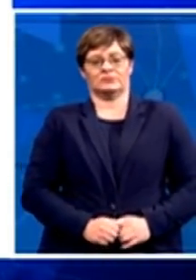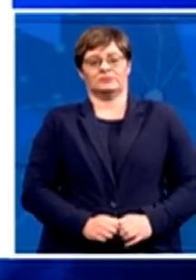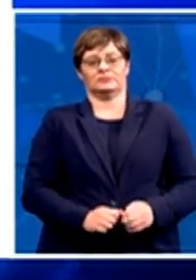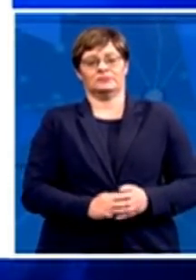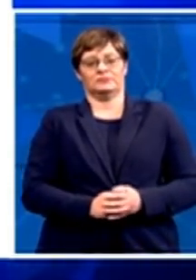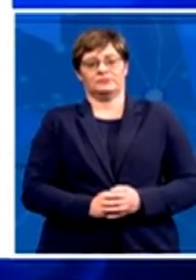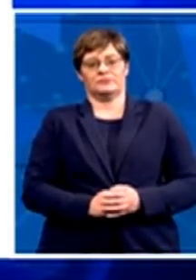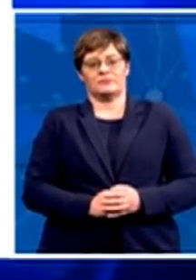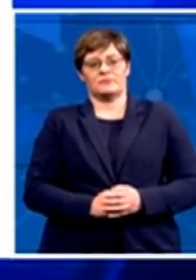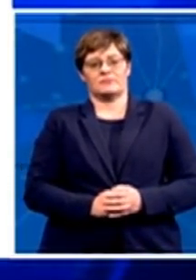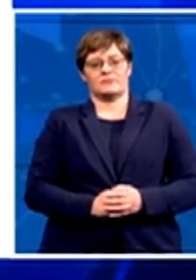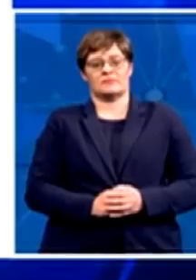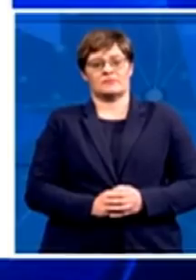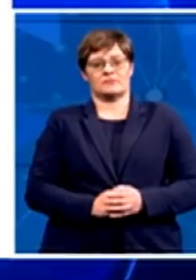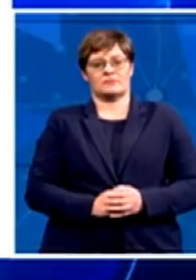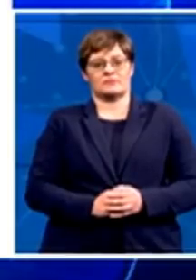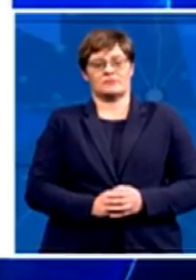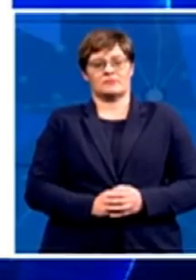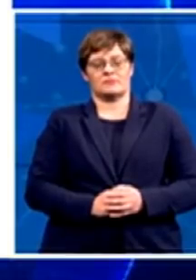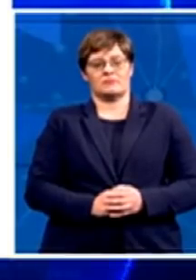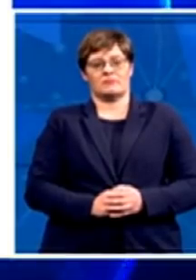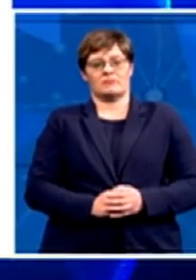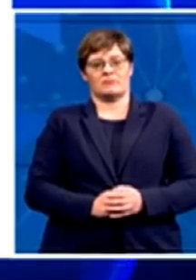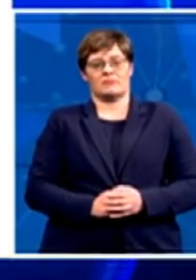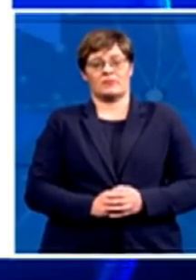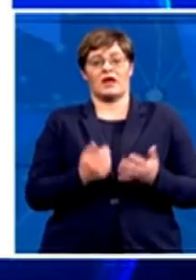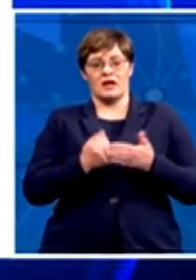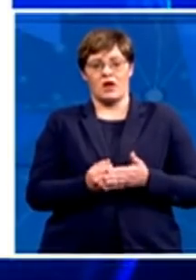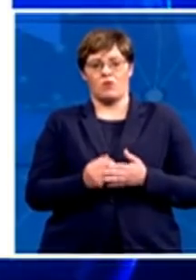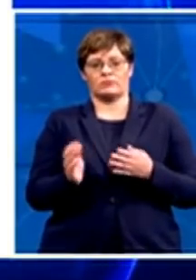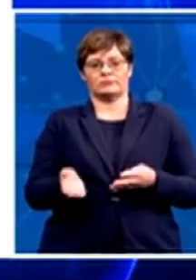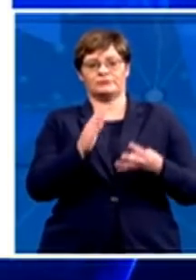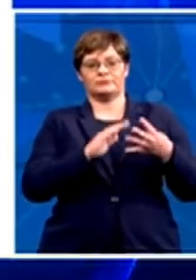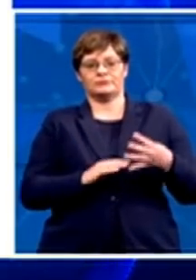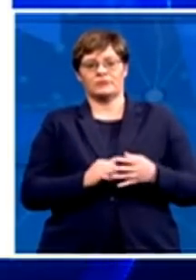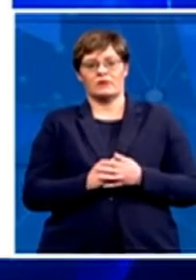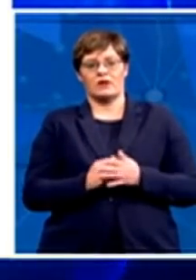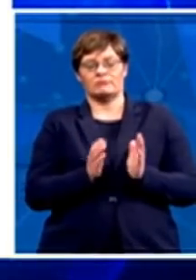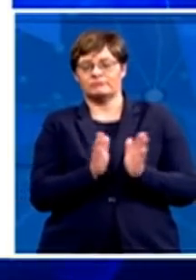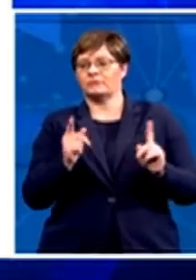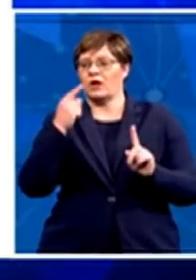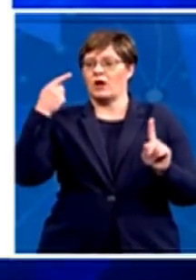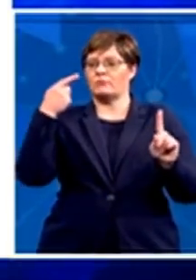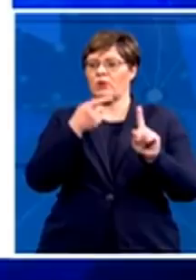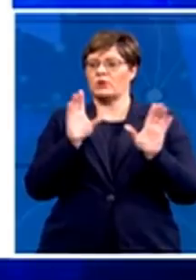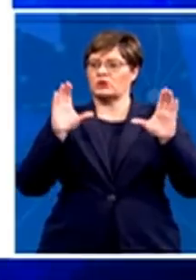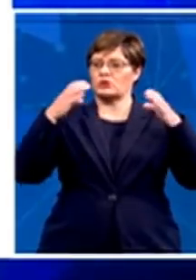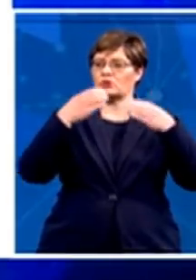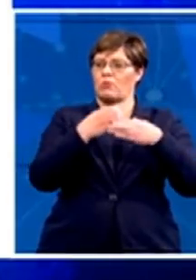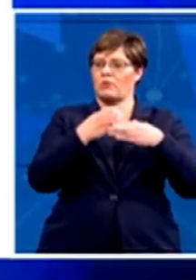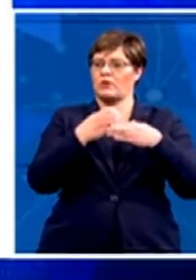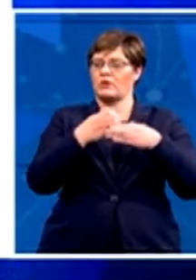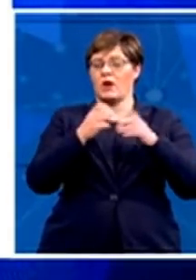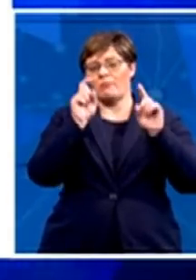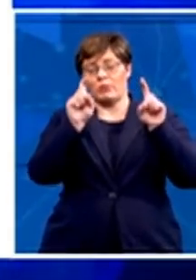Chair, we now turn broadly to the purpose, scope, and objective of this inquiry. The